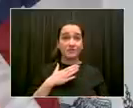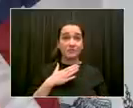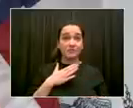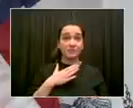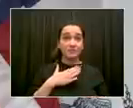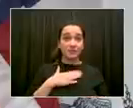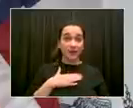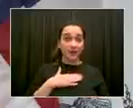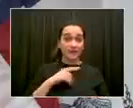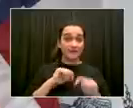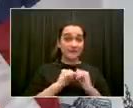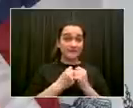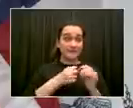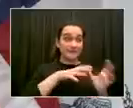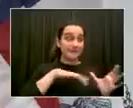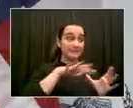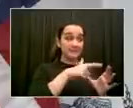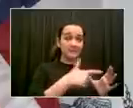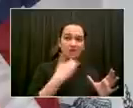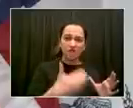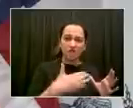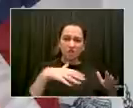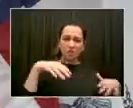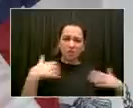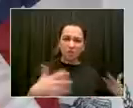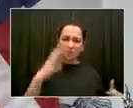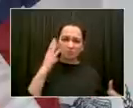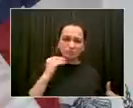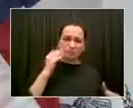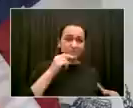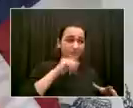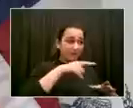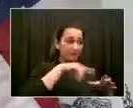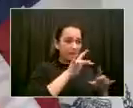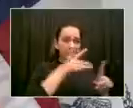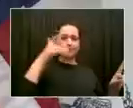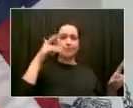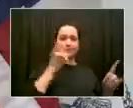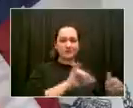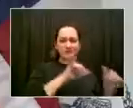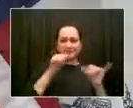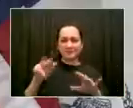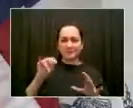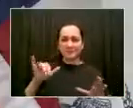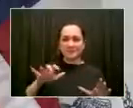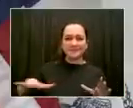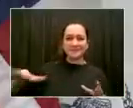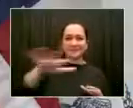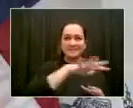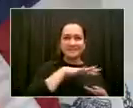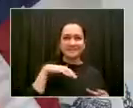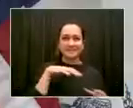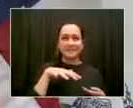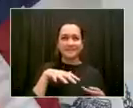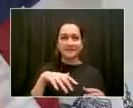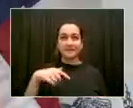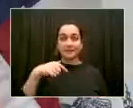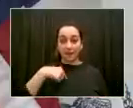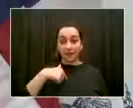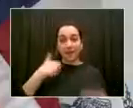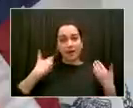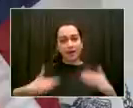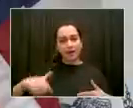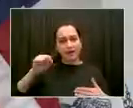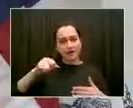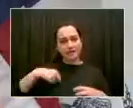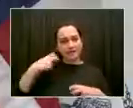through the paces, I ask everyone's view and opinion. One of the things I cherish is I say the way we do things is everyone gets to recommend